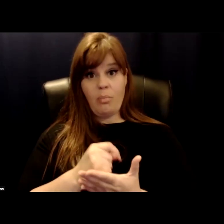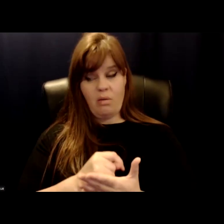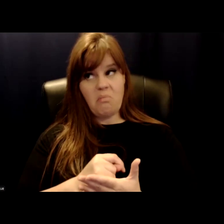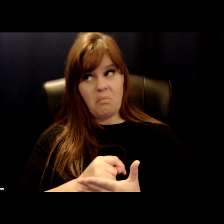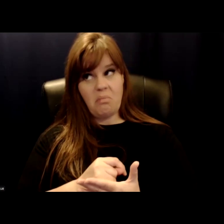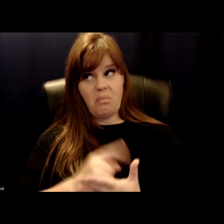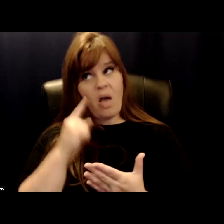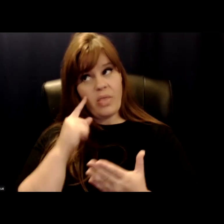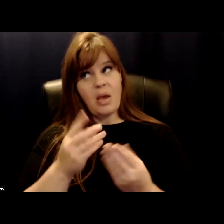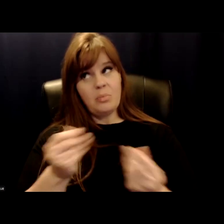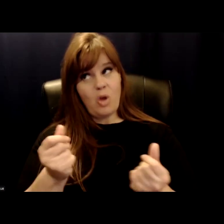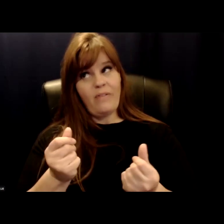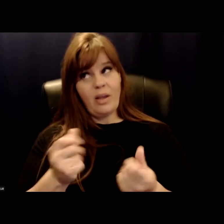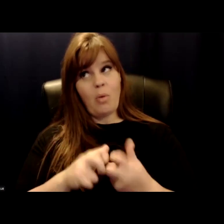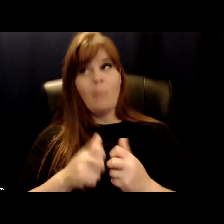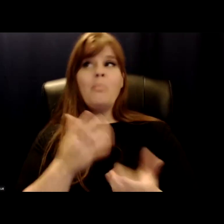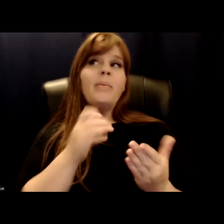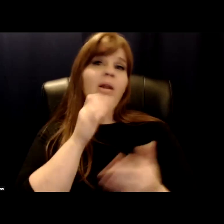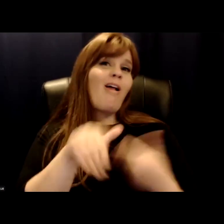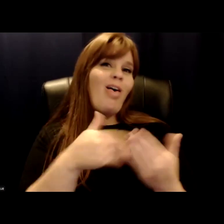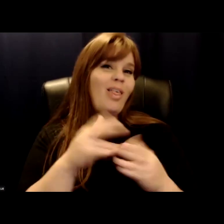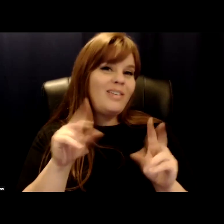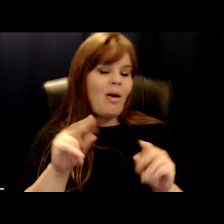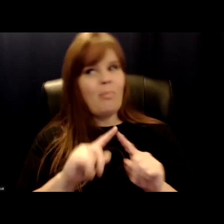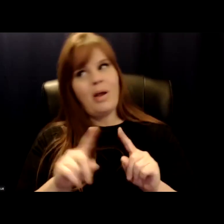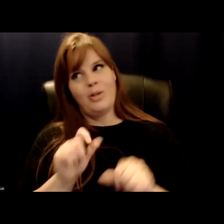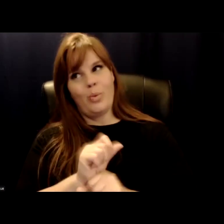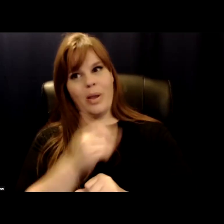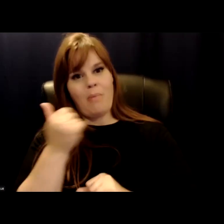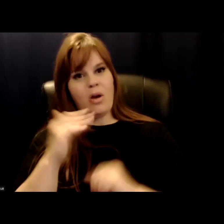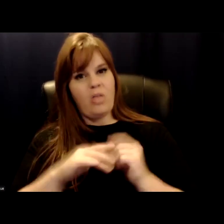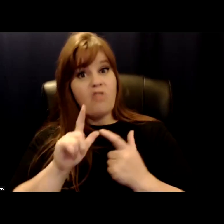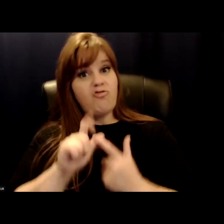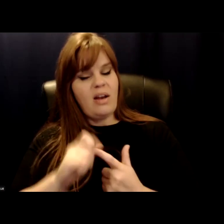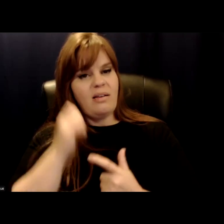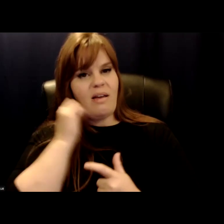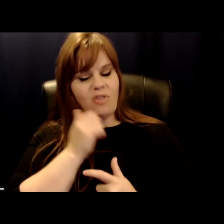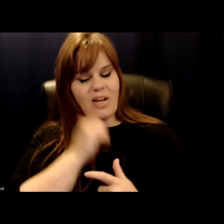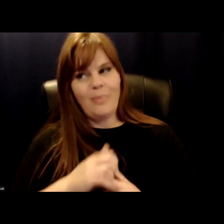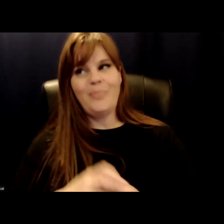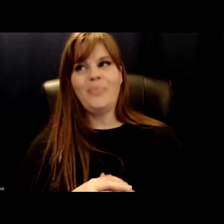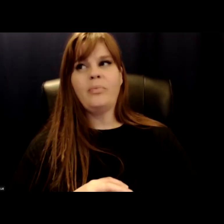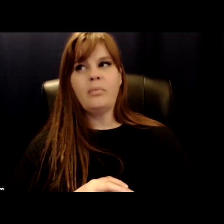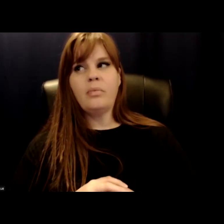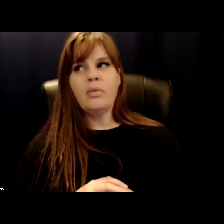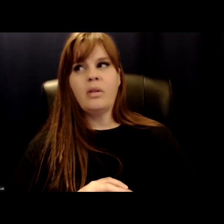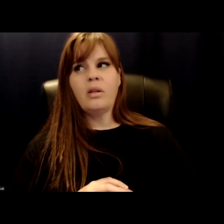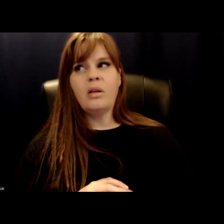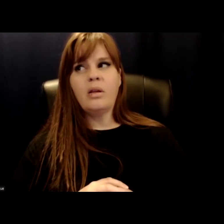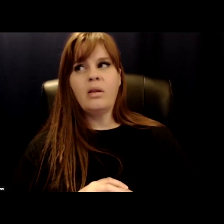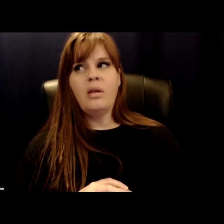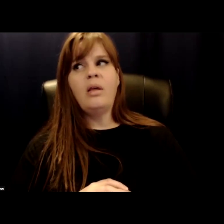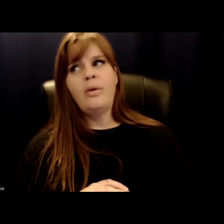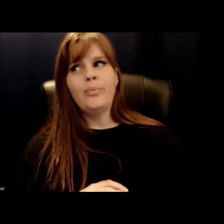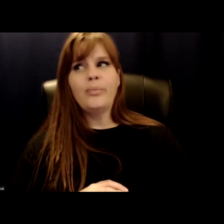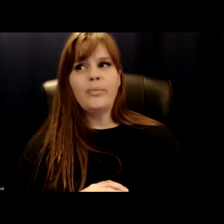solving some problems. Maybe not all of them, but it's working better than running ever did. So there are probably things for each of us that